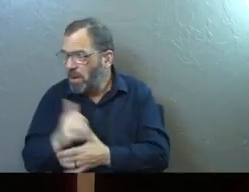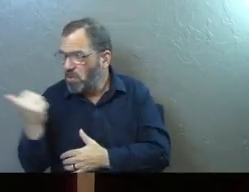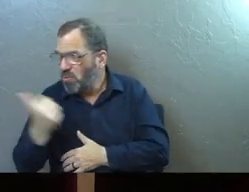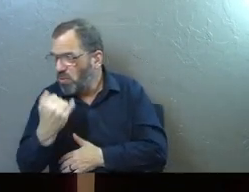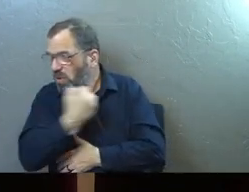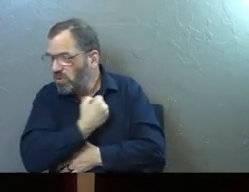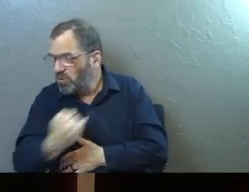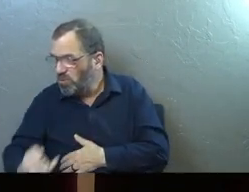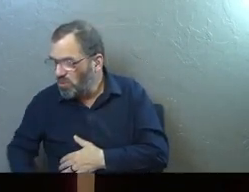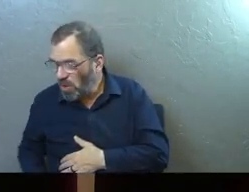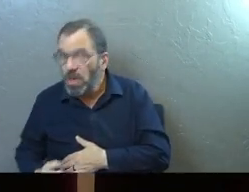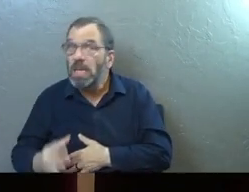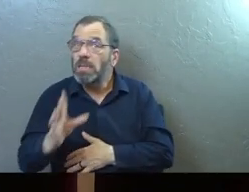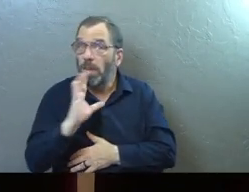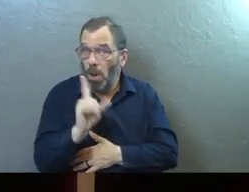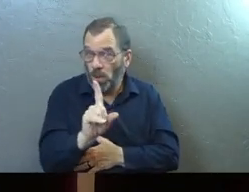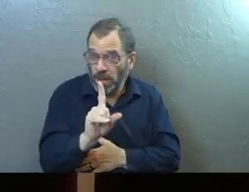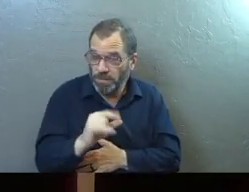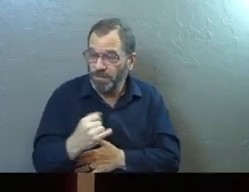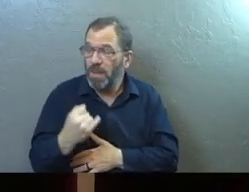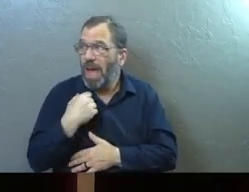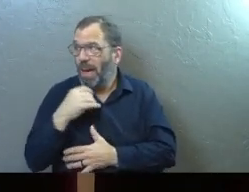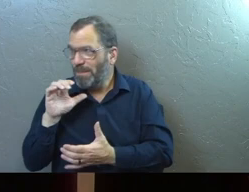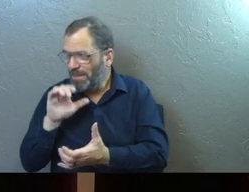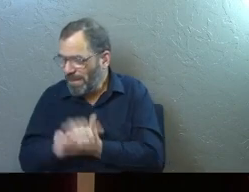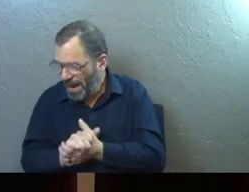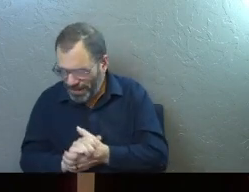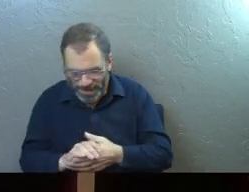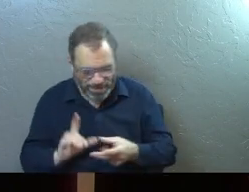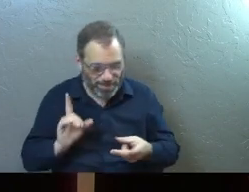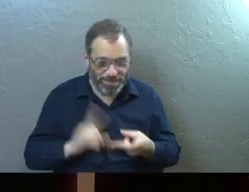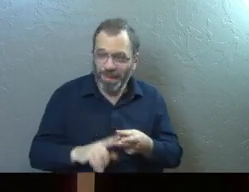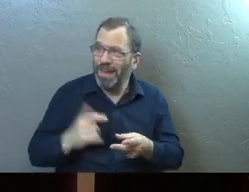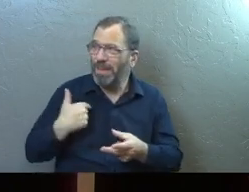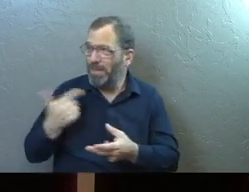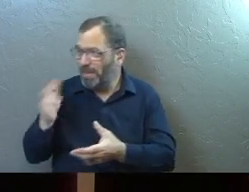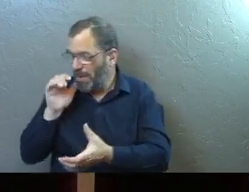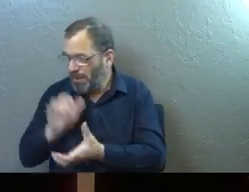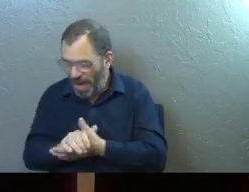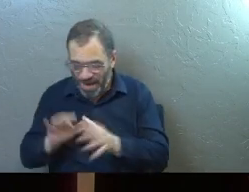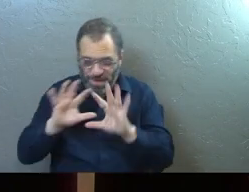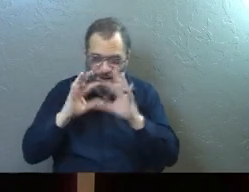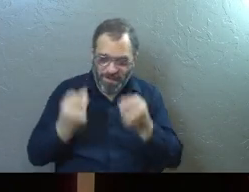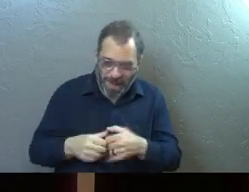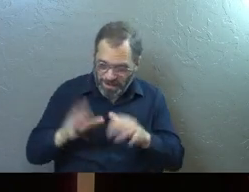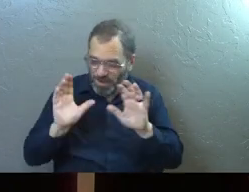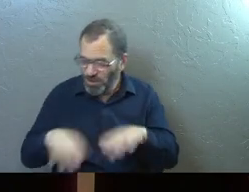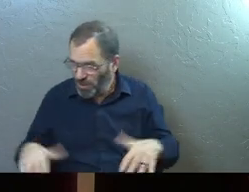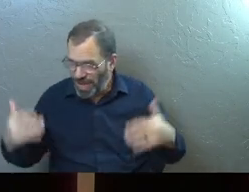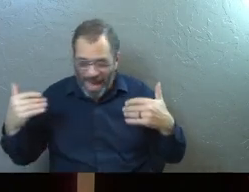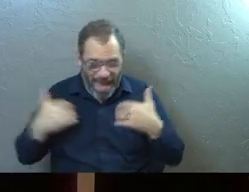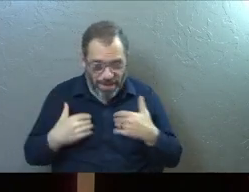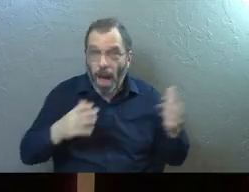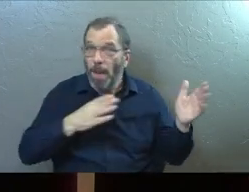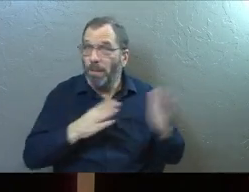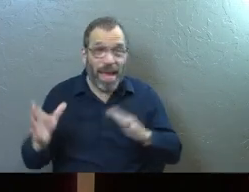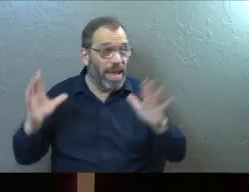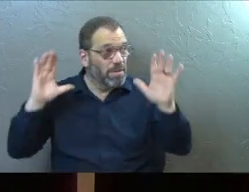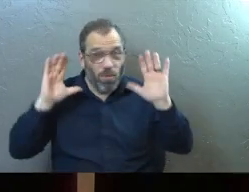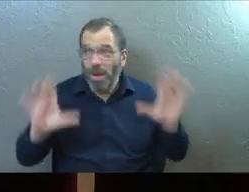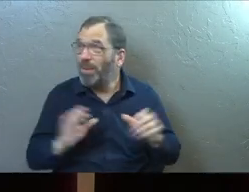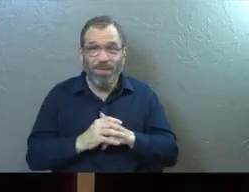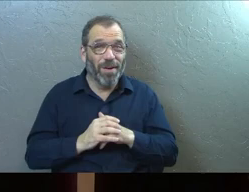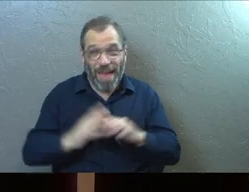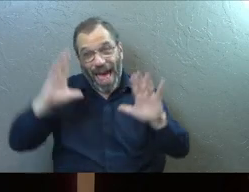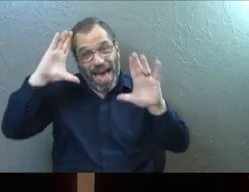guy, Joseph, who we're going to talk about in a second. And then she's going to be his wife, and then they'll have a family, and they'll start to do all these things. She's got plans, I'm sure, for her